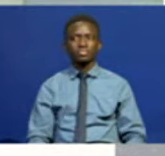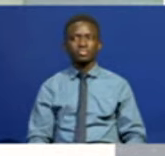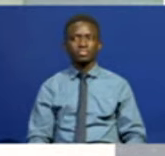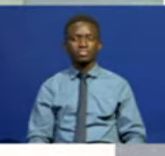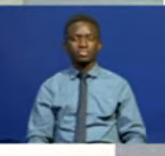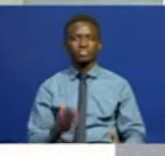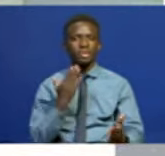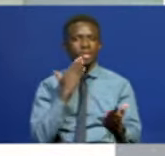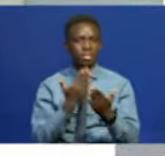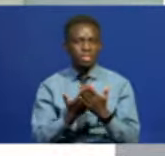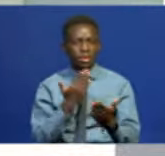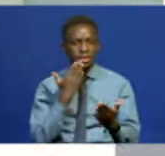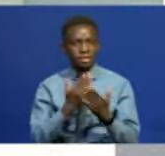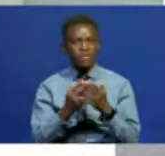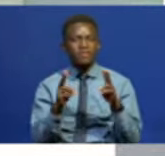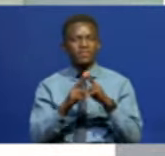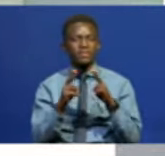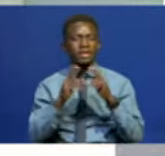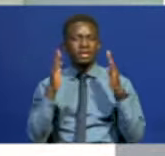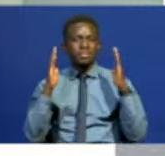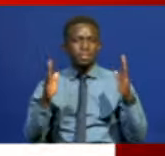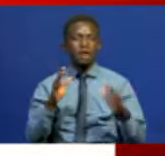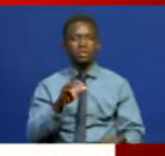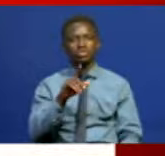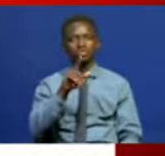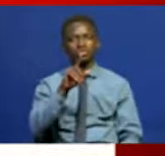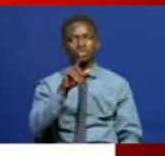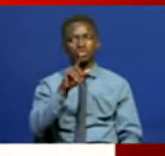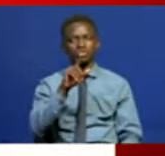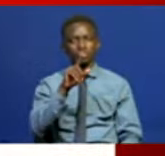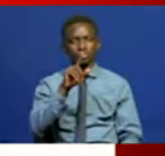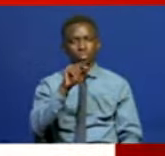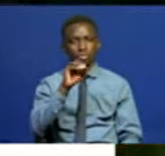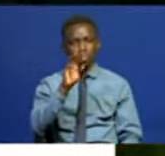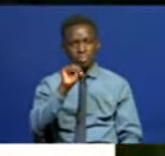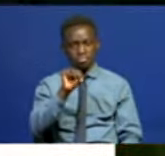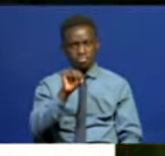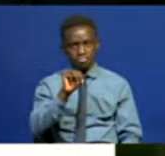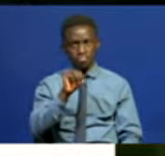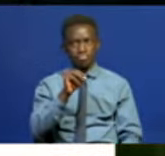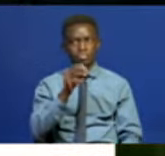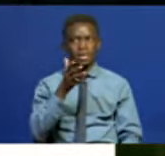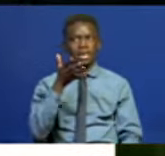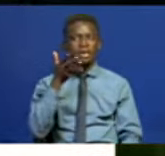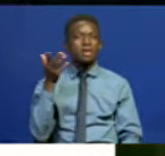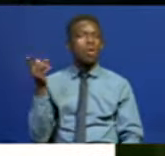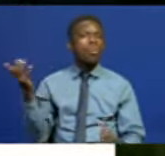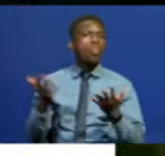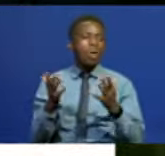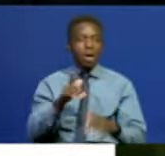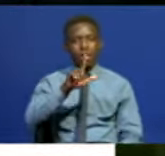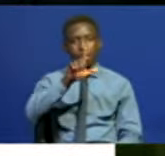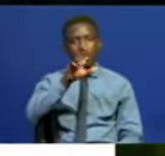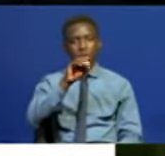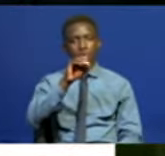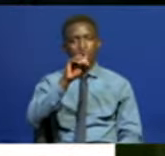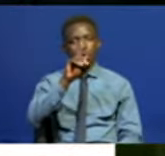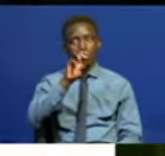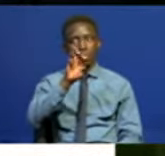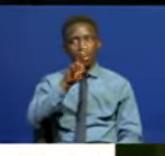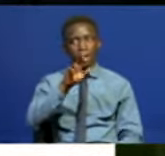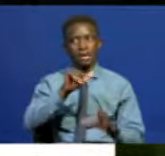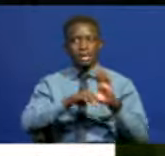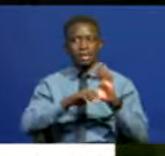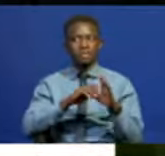Thank you very much, Tom. Indeed, we're in Lodua. There is in Turkana County, and at the